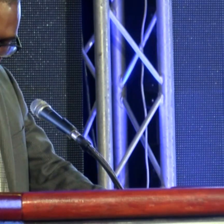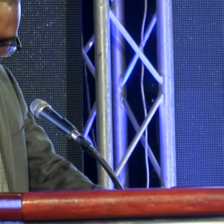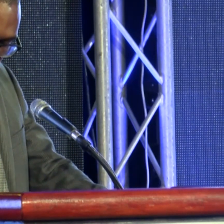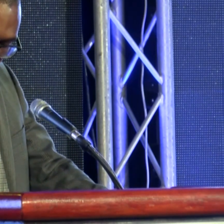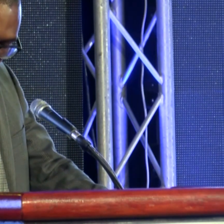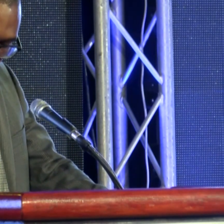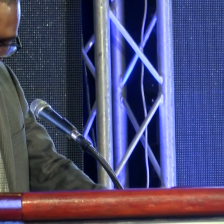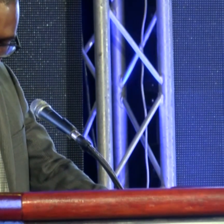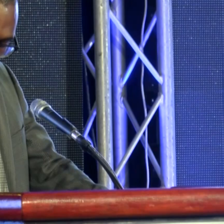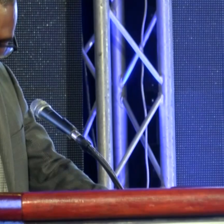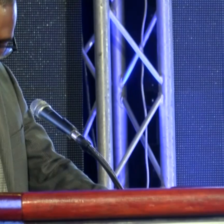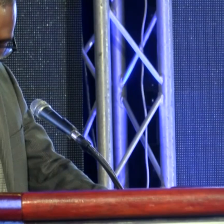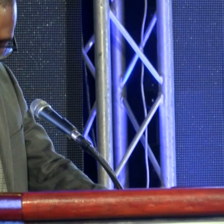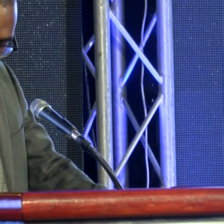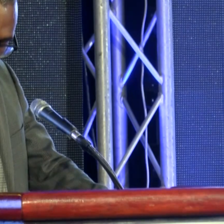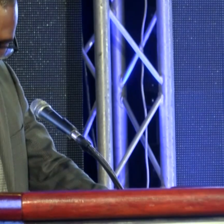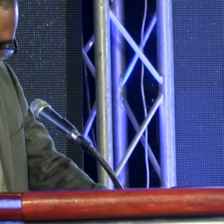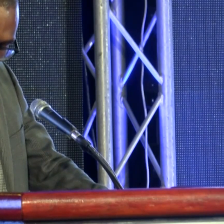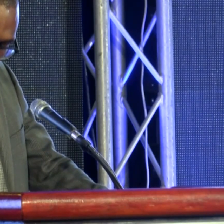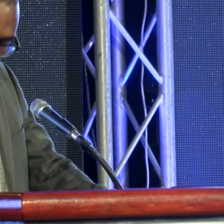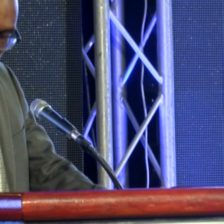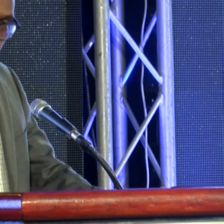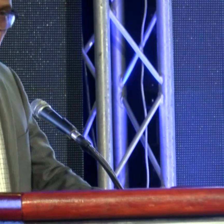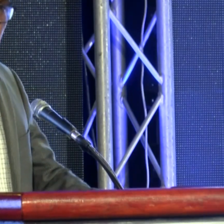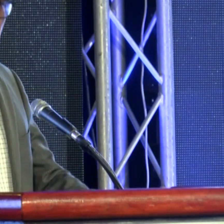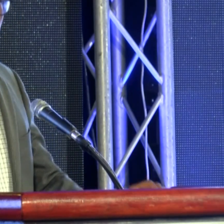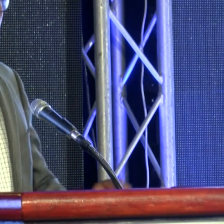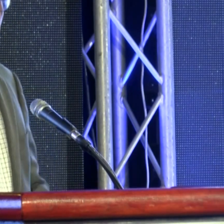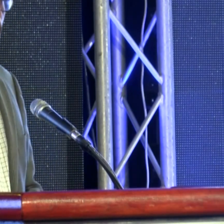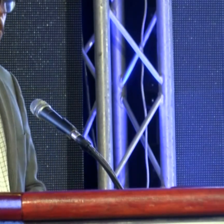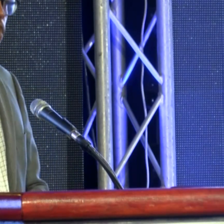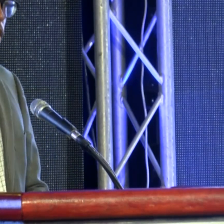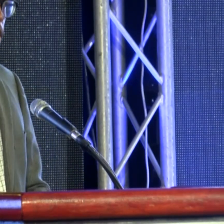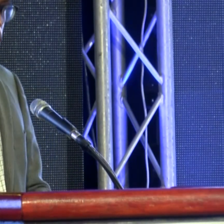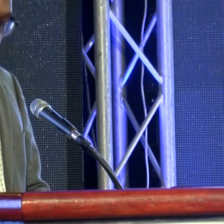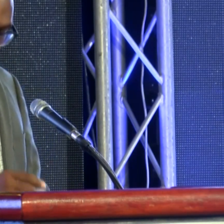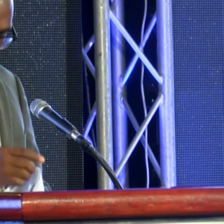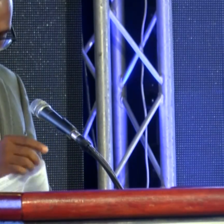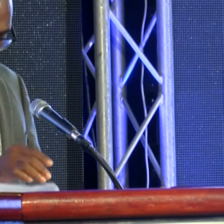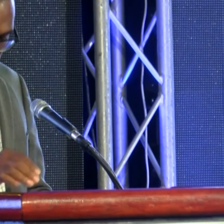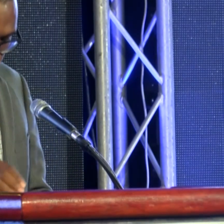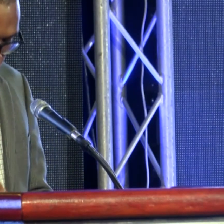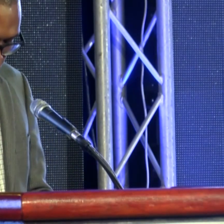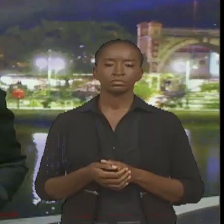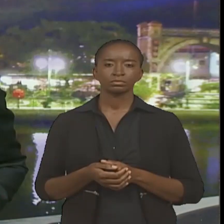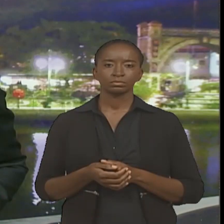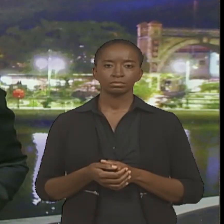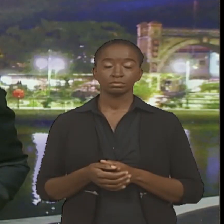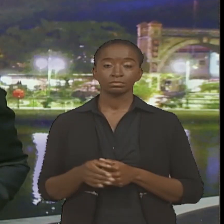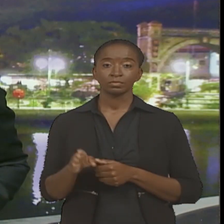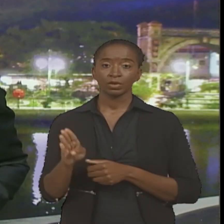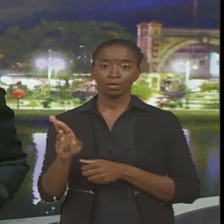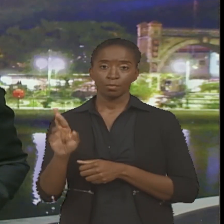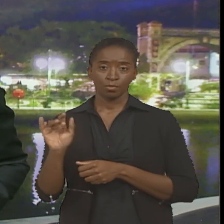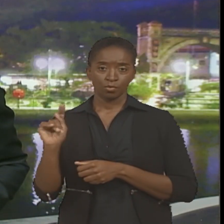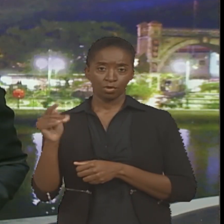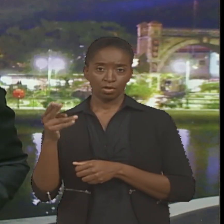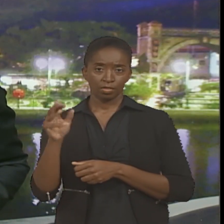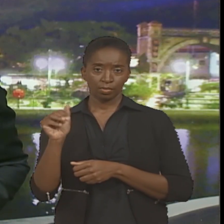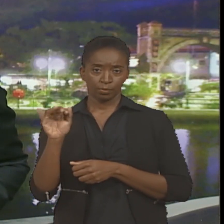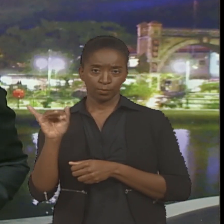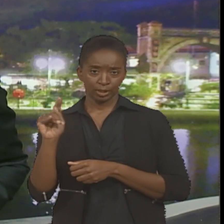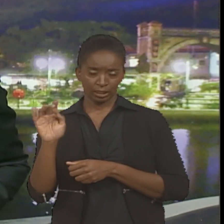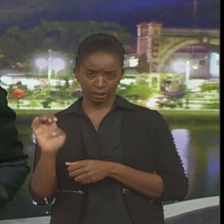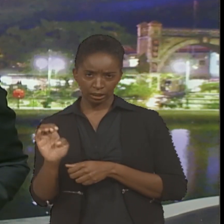provide to members have all increased immeasurably, for which Reggie can take a great deal of the credit. Meanwhile, Mr. Brathwaite